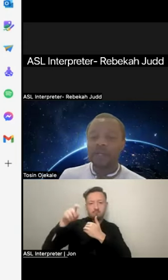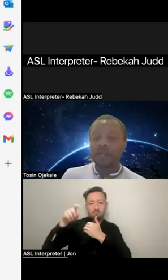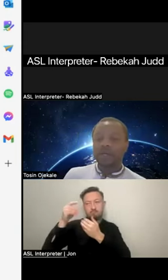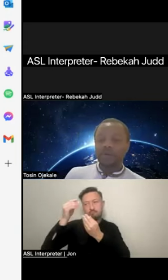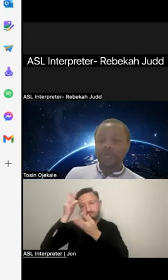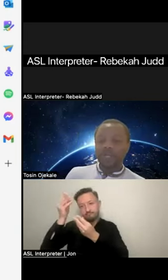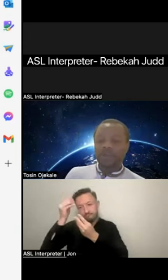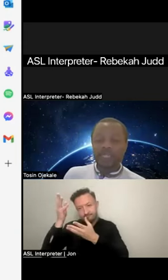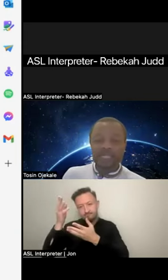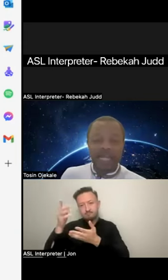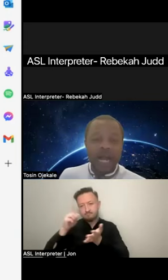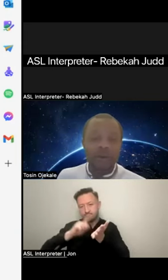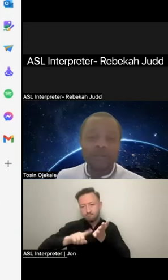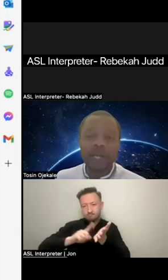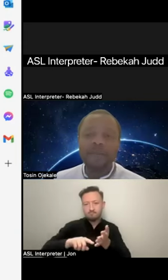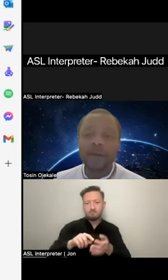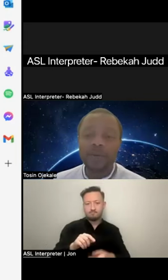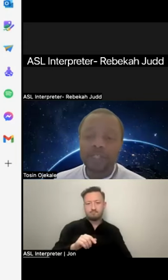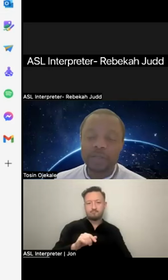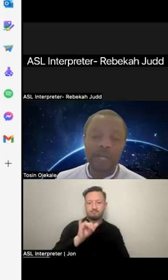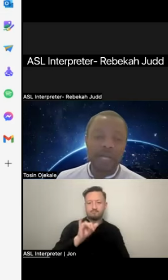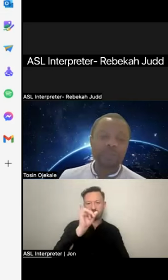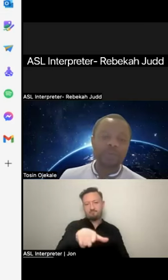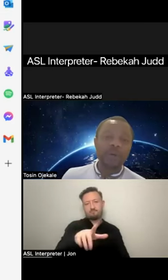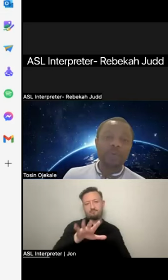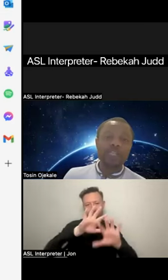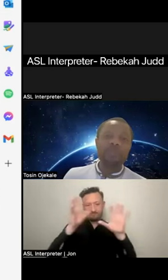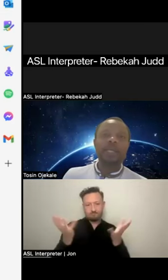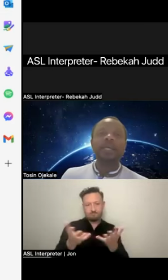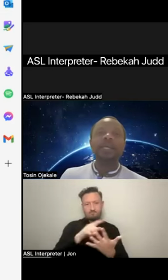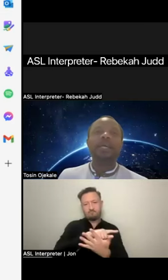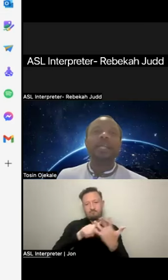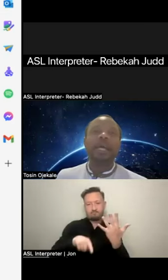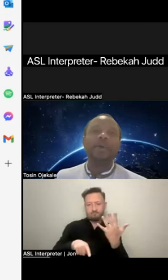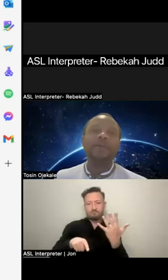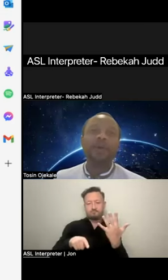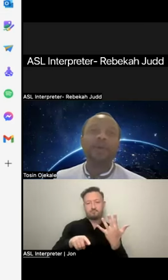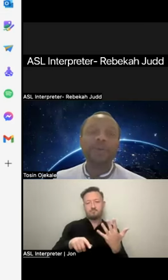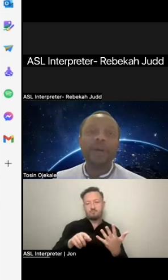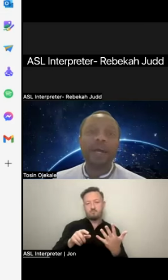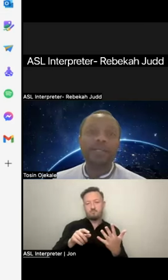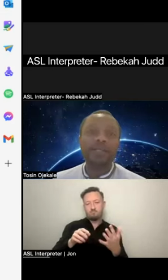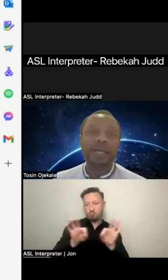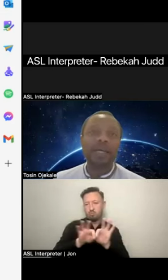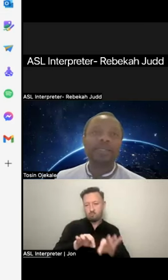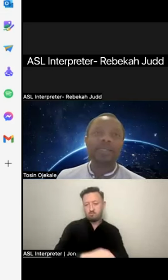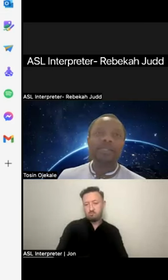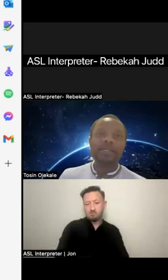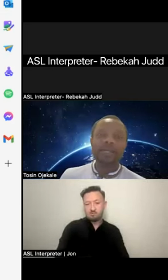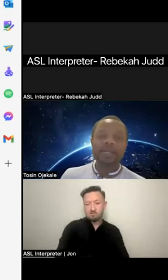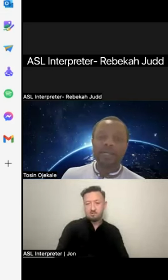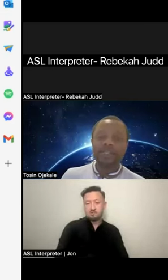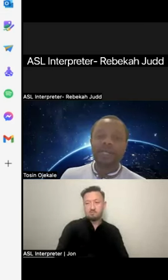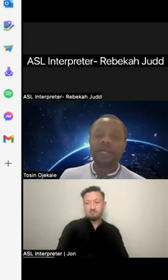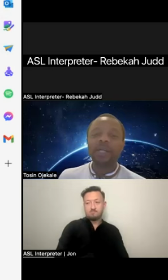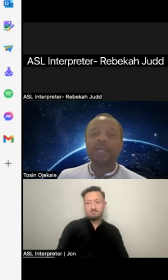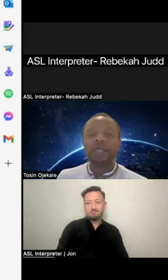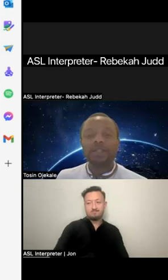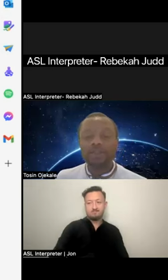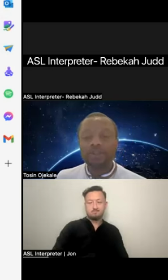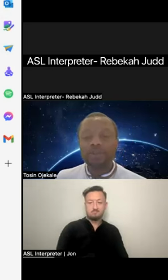information. Okay, so this is how your evacuation plan should always be. Now, for you as a data center